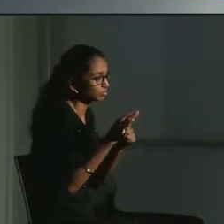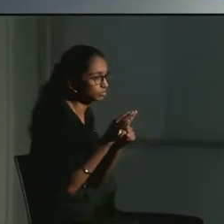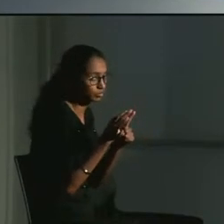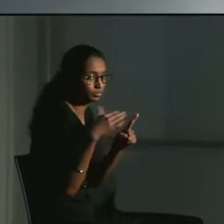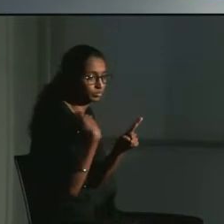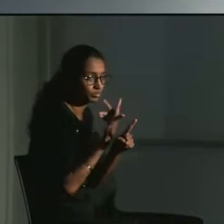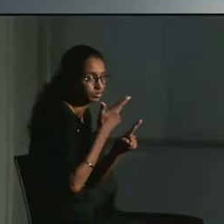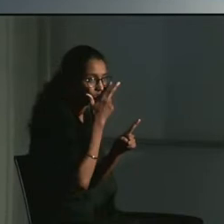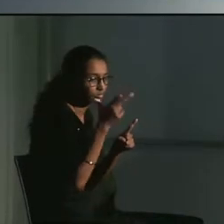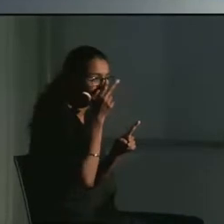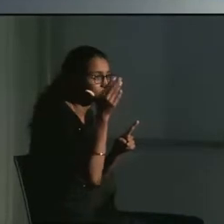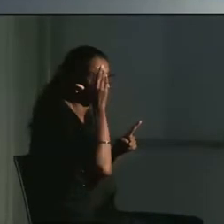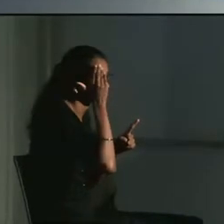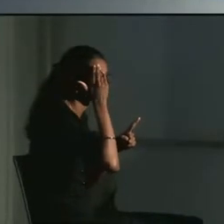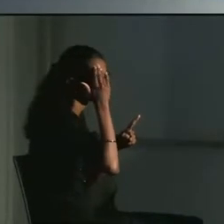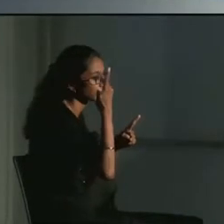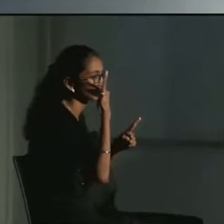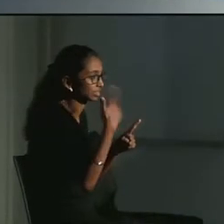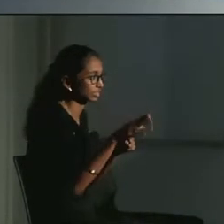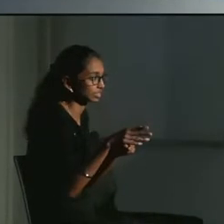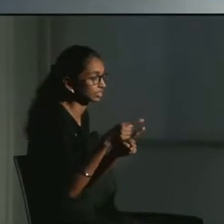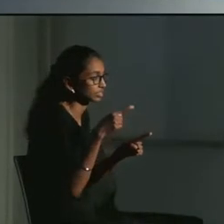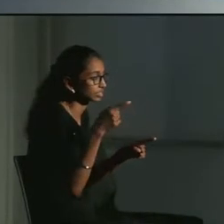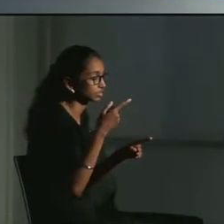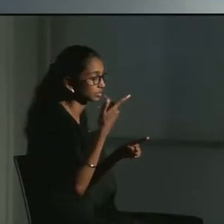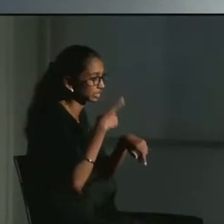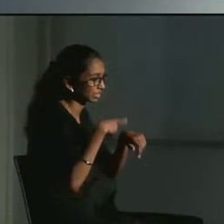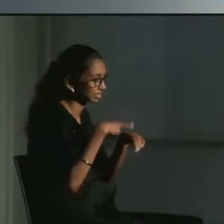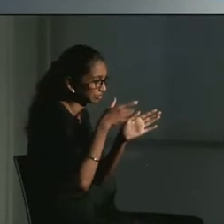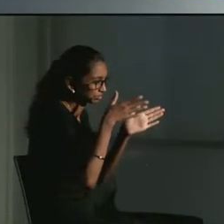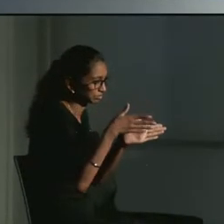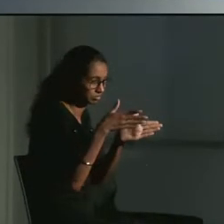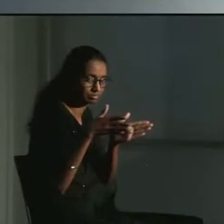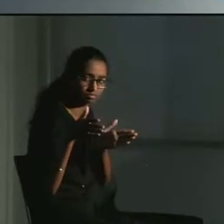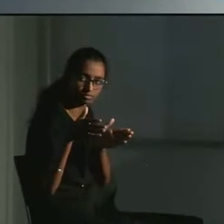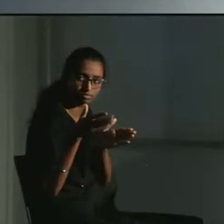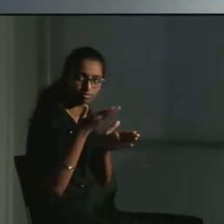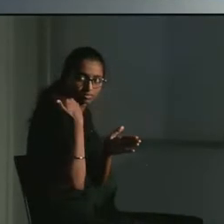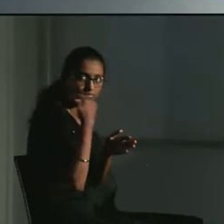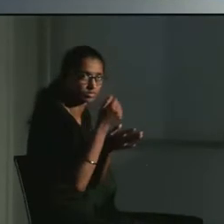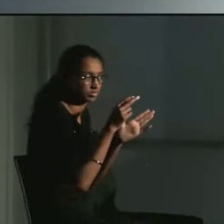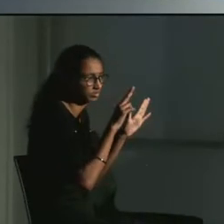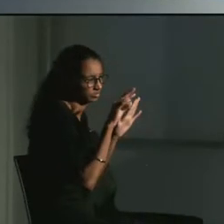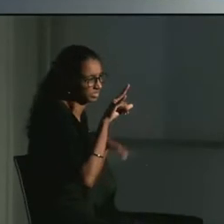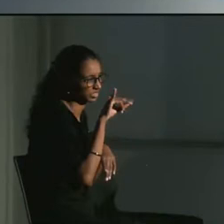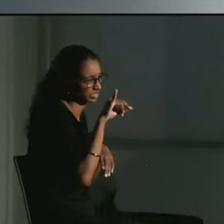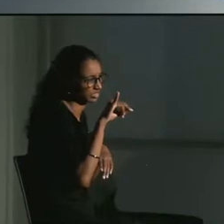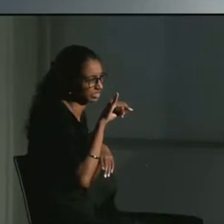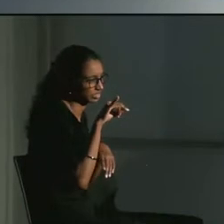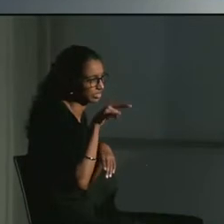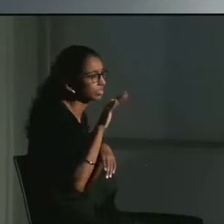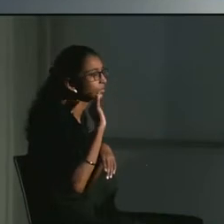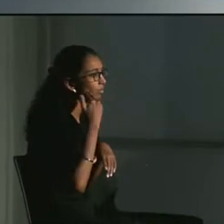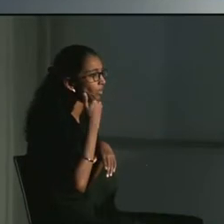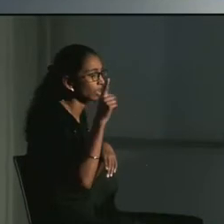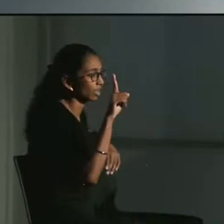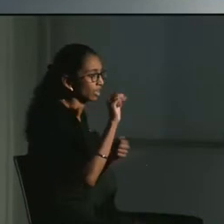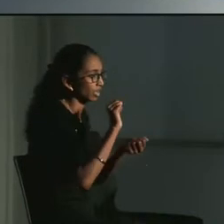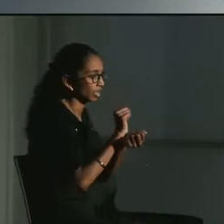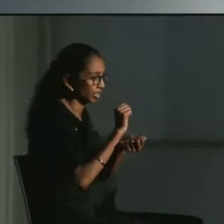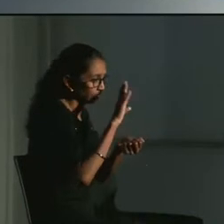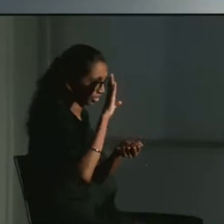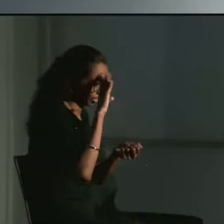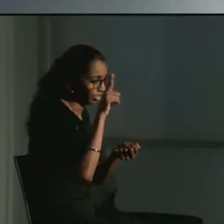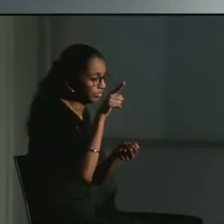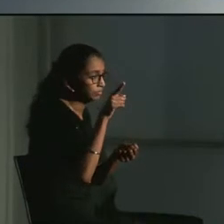come to know in a particular period of time, which I think was 2016, where there was a circle inspector in a